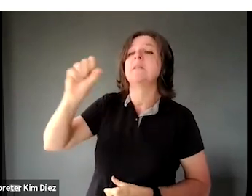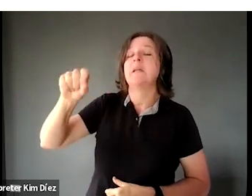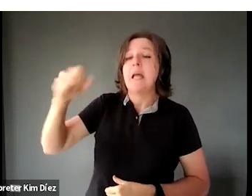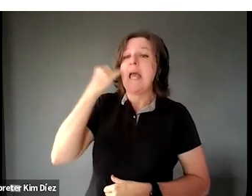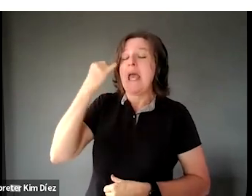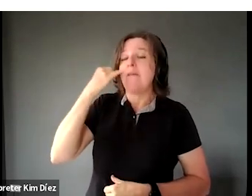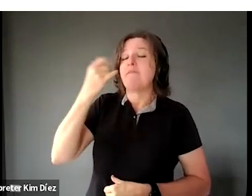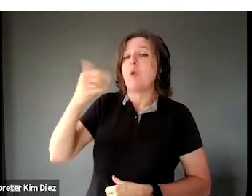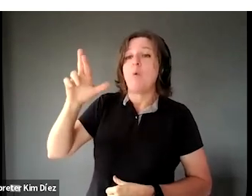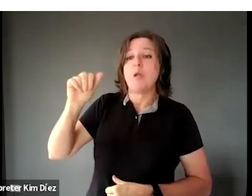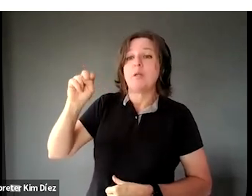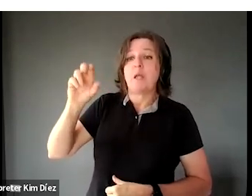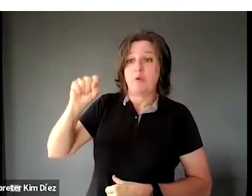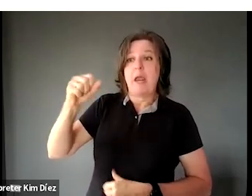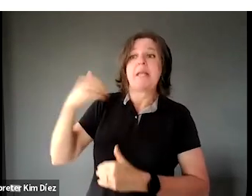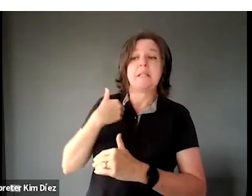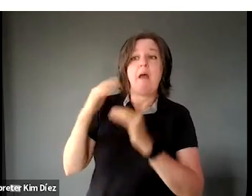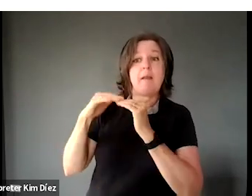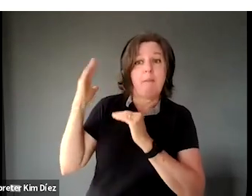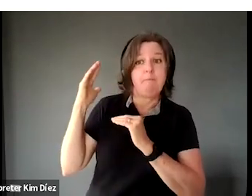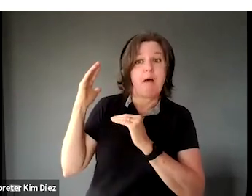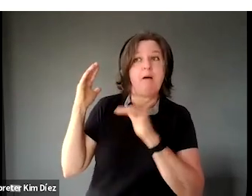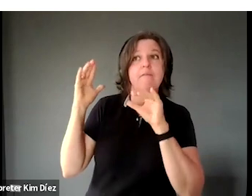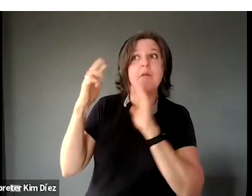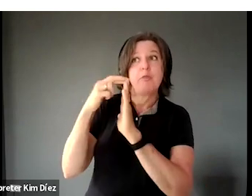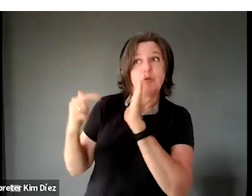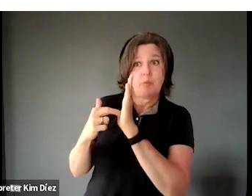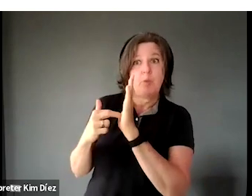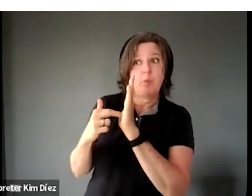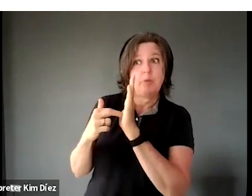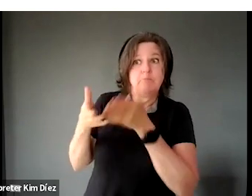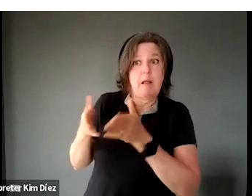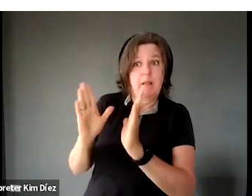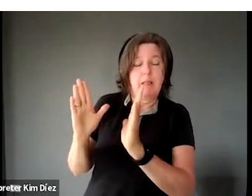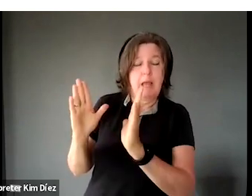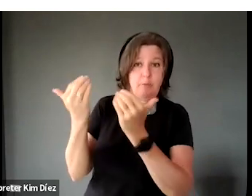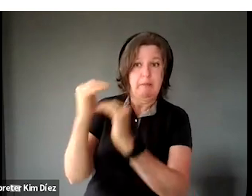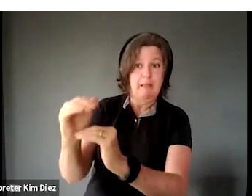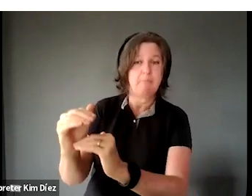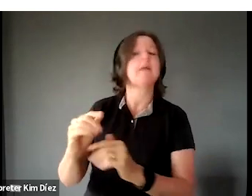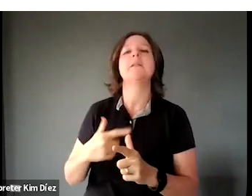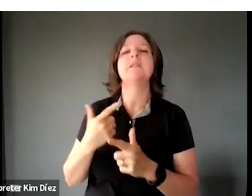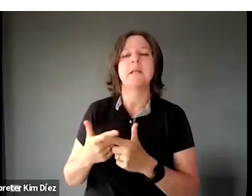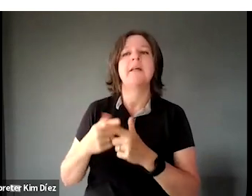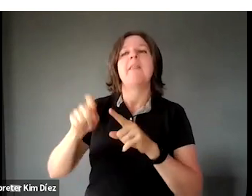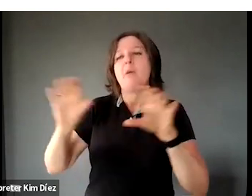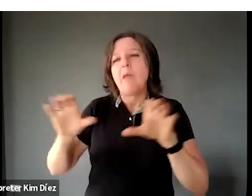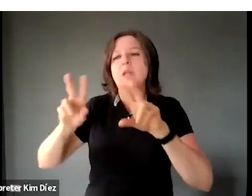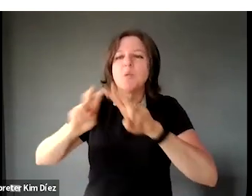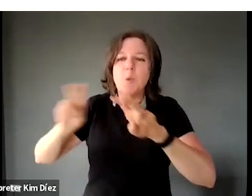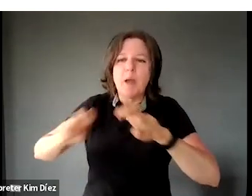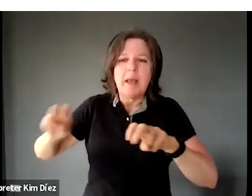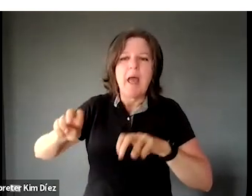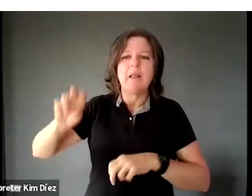the cadmium levels in the beans. If they were over the limits of the regulations, then